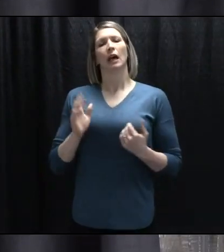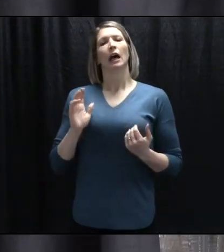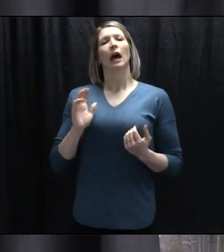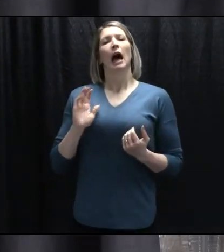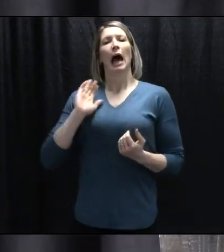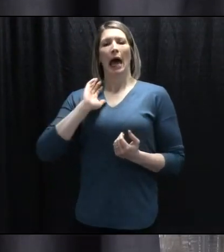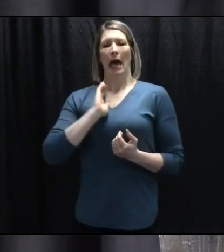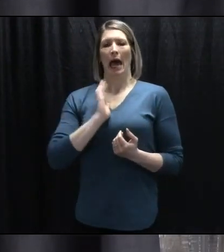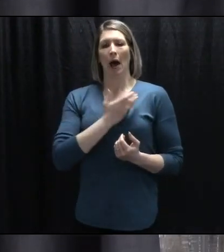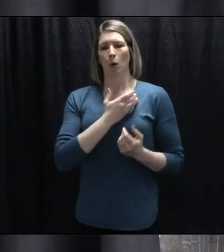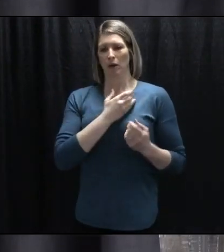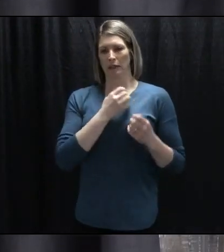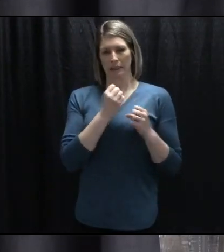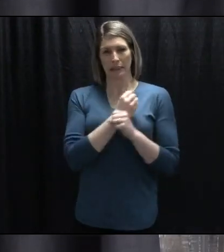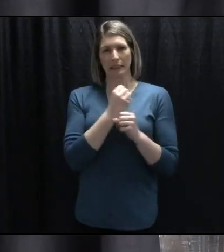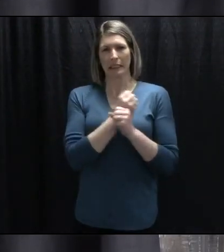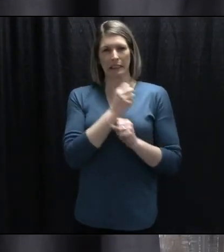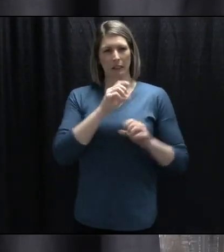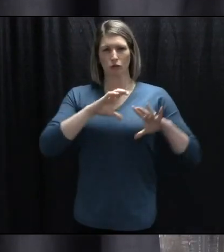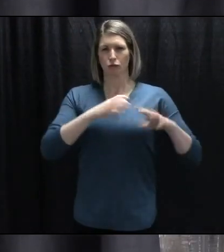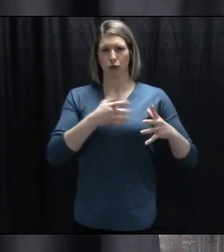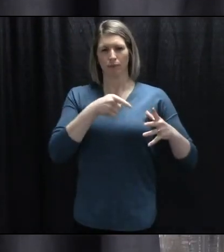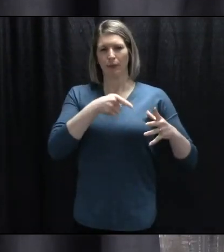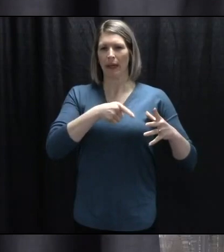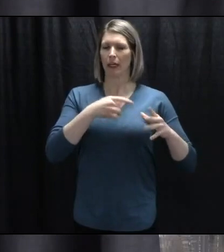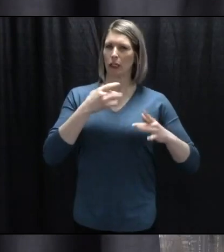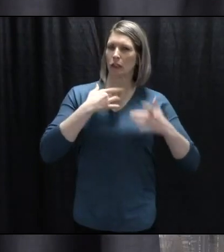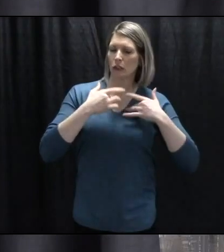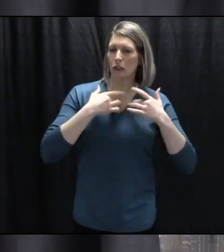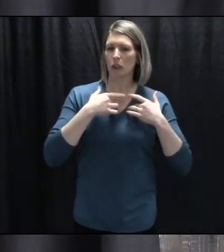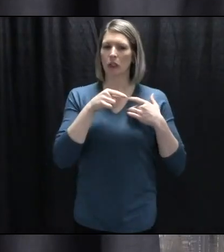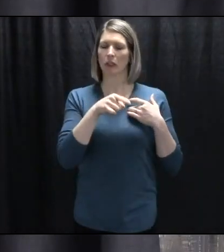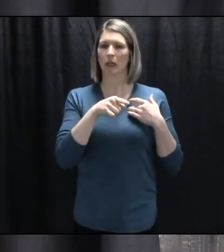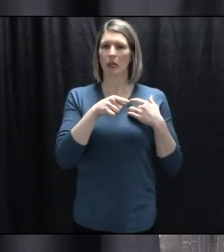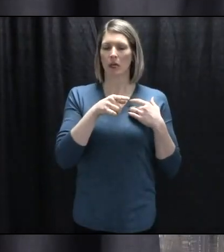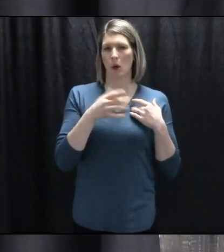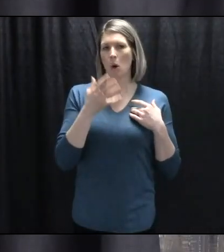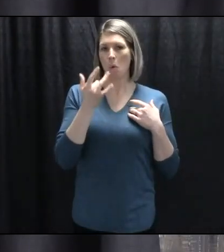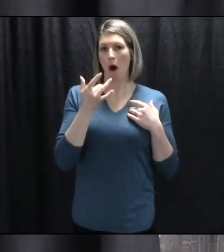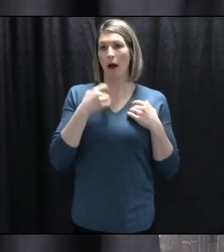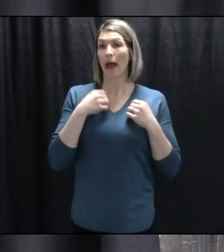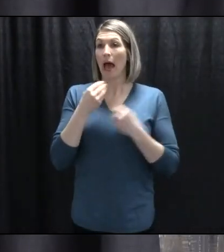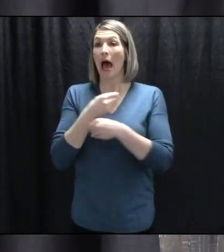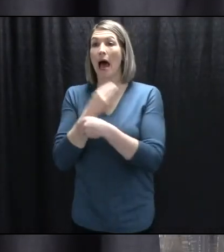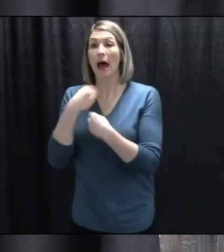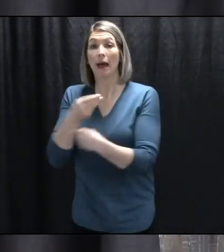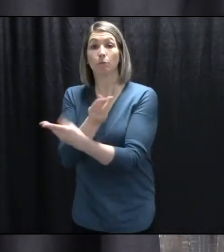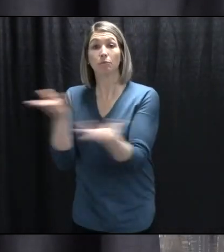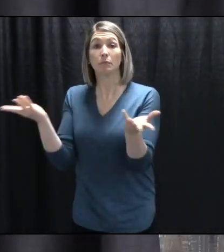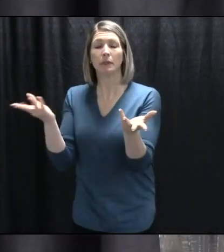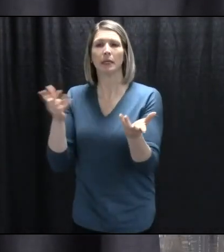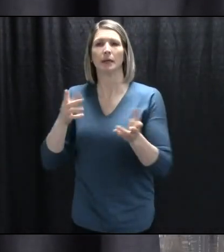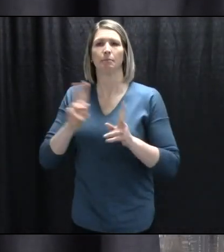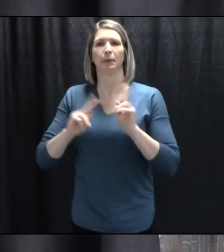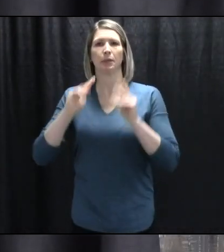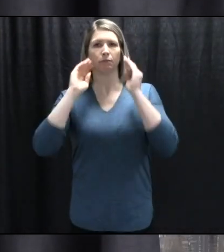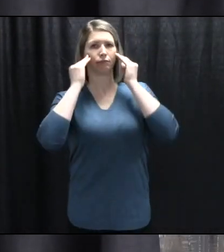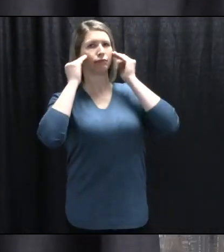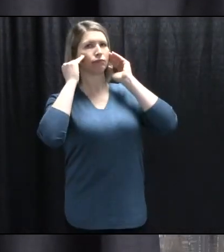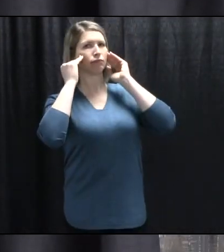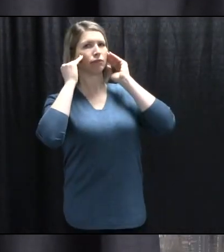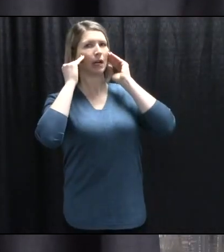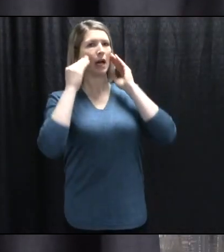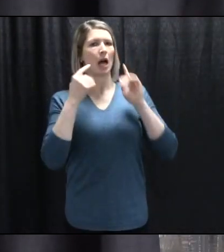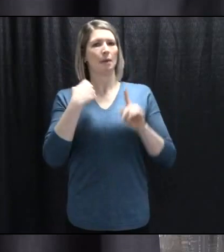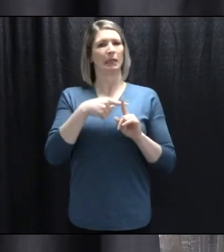are concerned about modeling because it means different things to them than it does to the general public, but that's a term that seems to have garnered